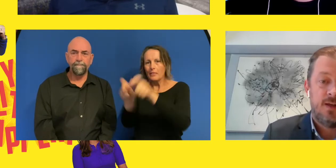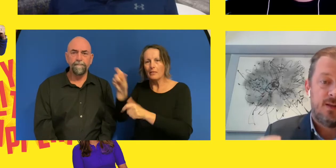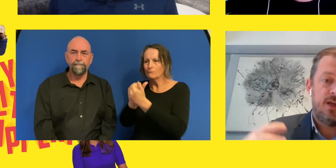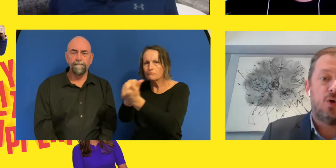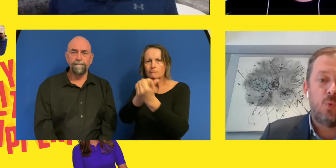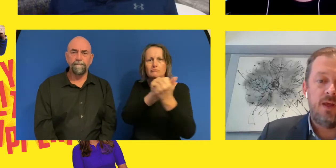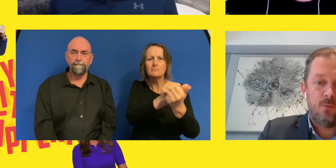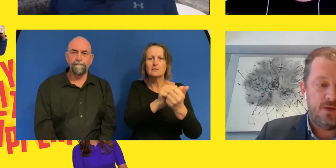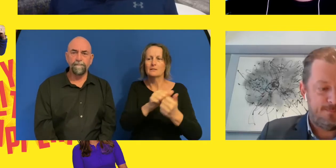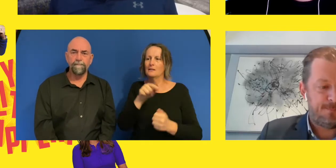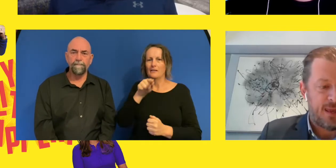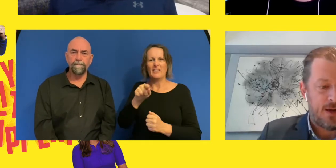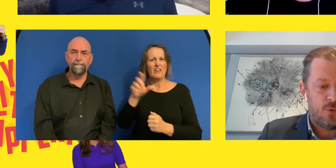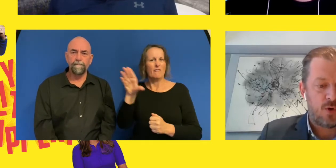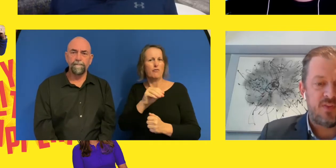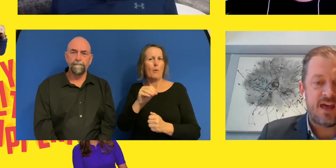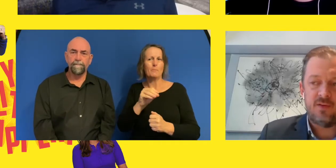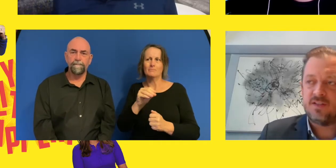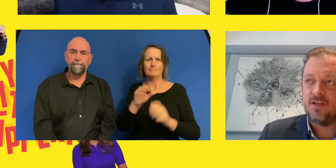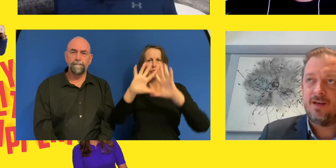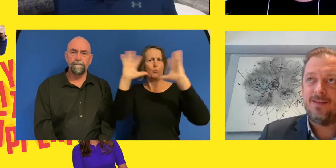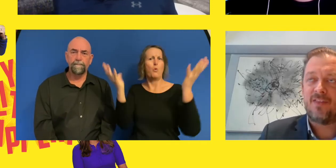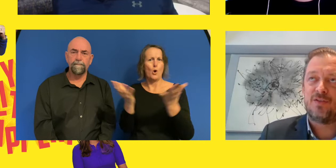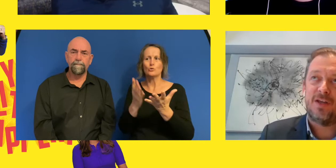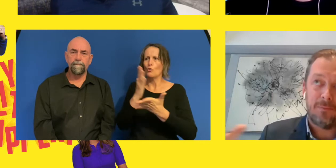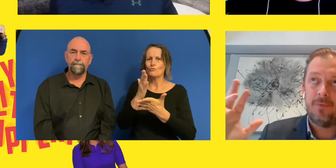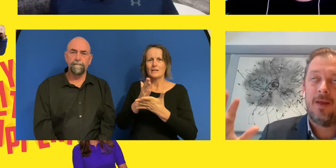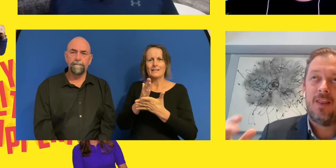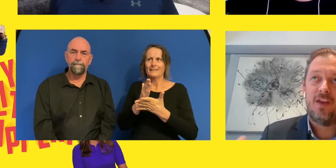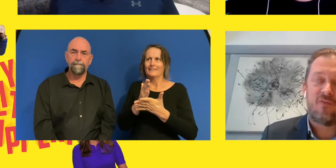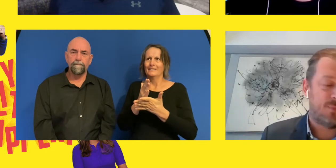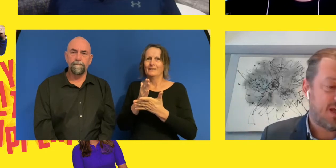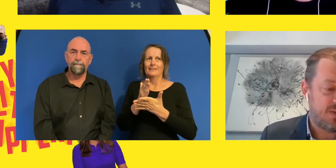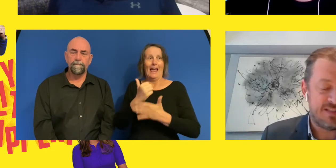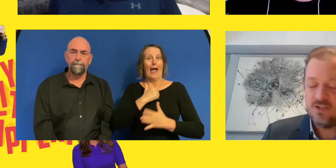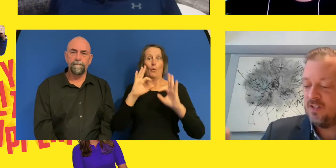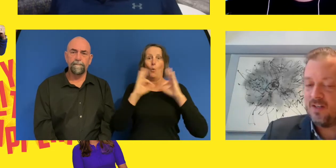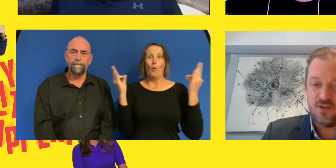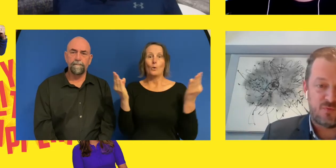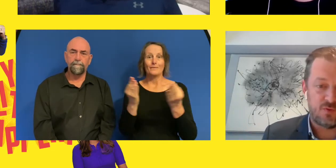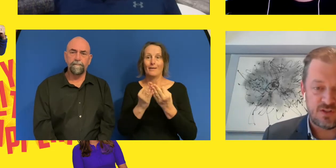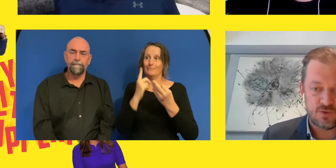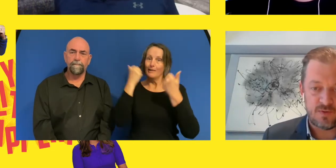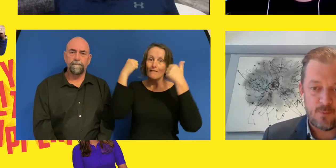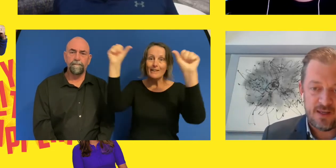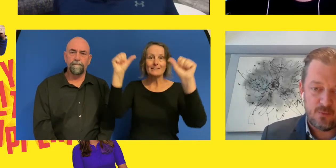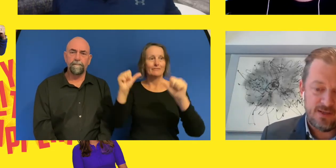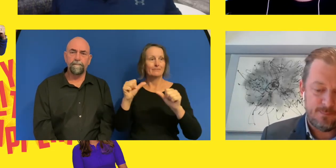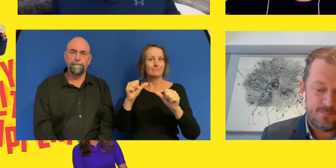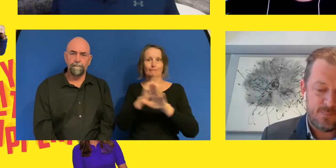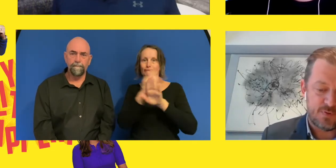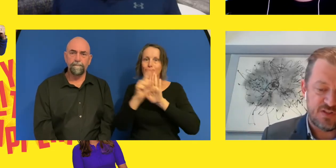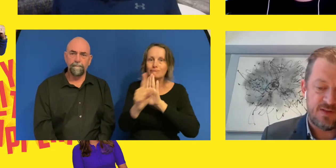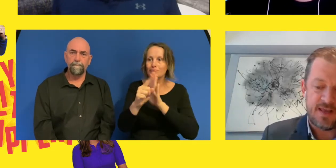day, we work with the athletes, and the athletes they are from the NPC, the International Federation, so that we can